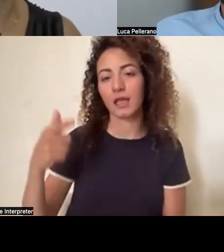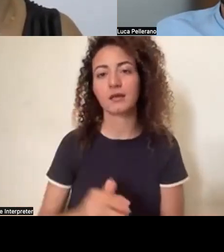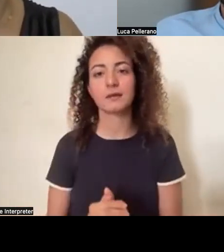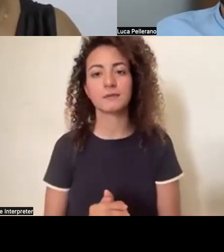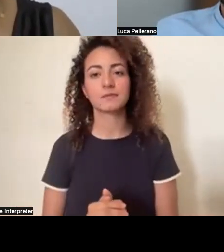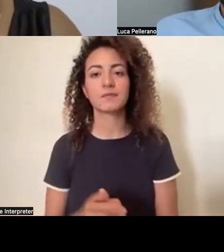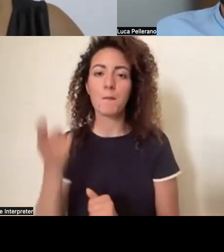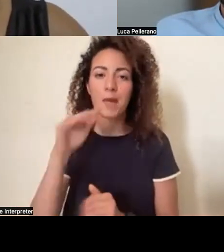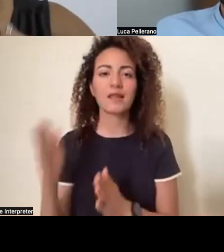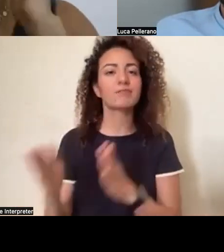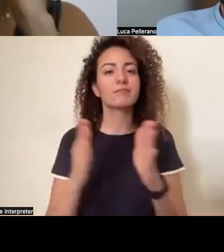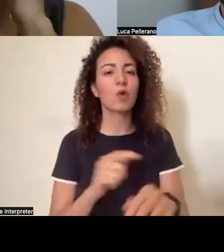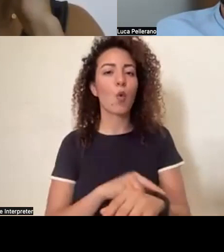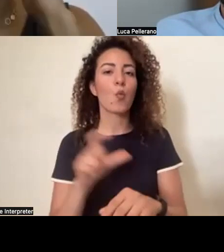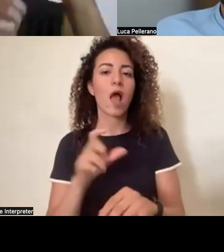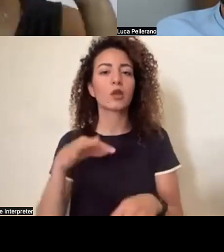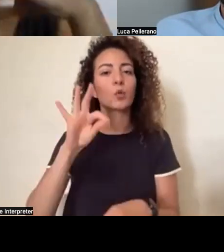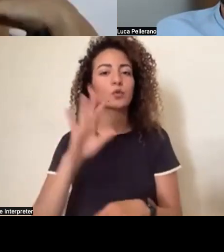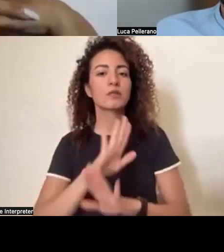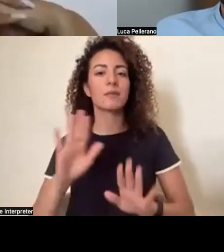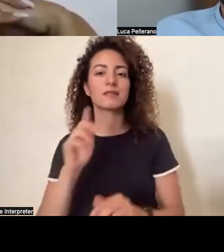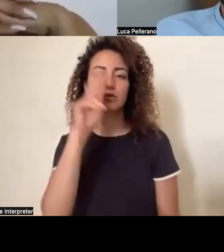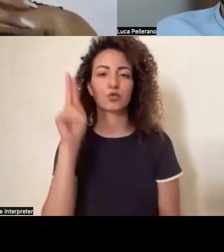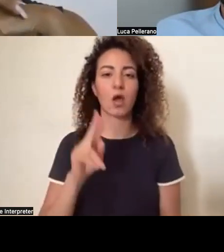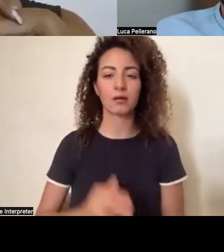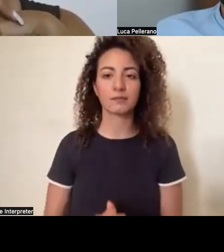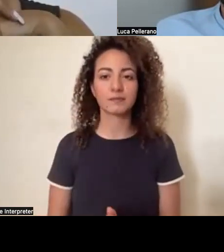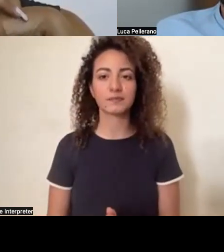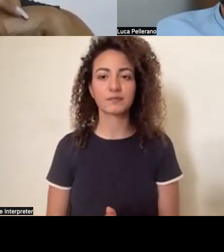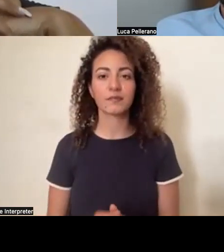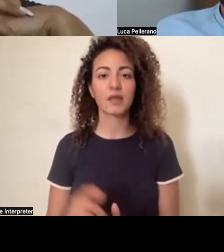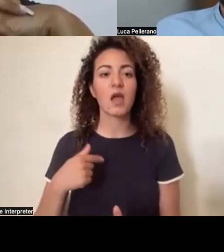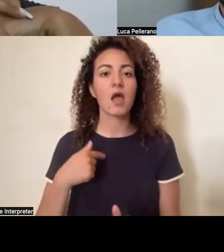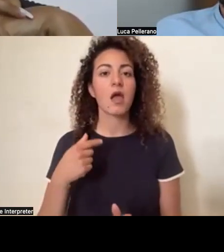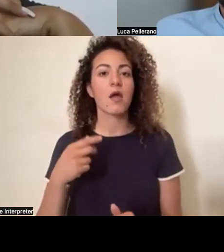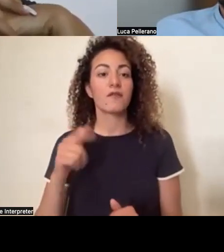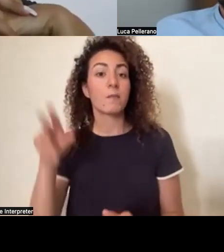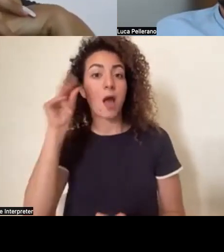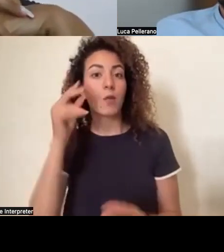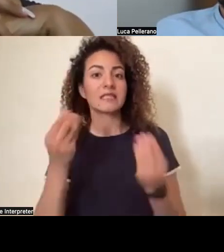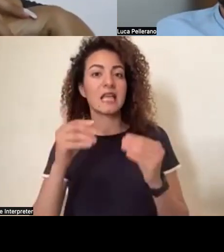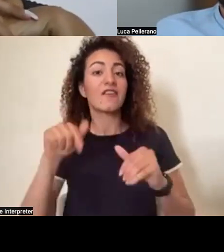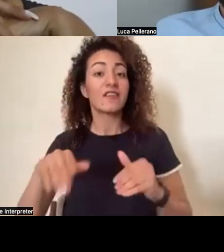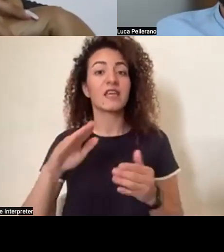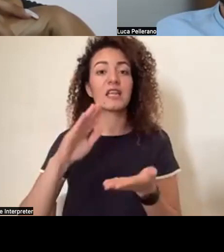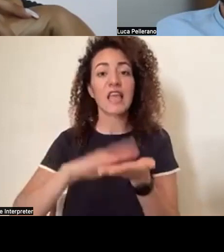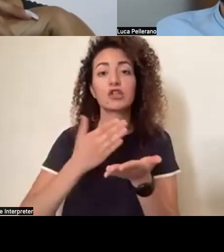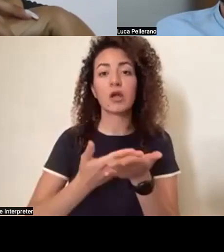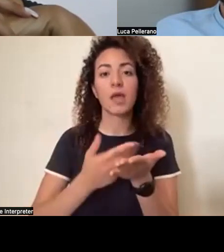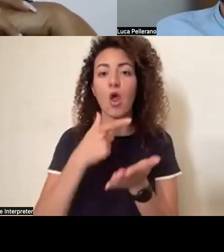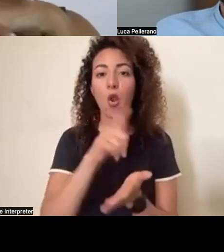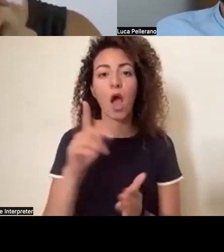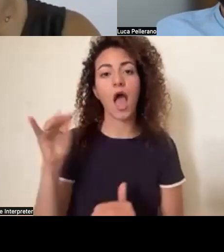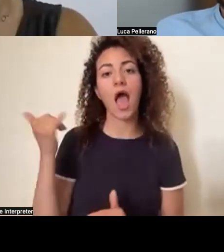again, leaving plenty of space for Q&A. In terms of logistics, I want to let you know that there is Arabic translation, and we